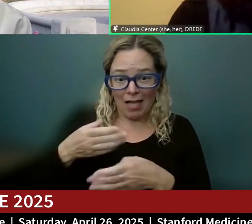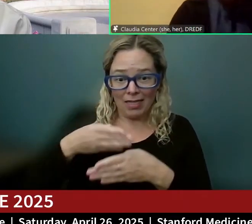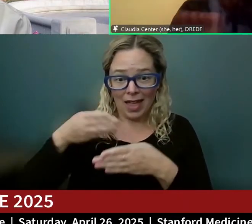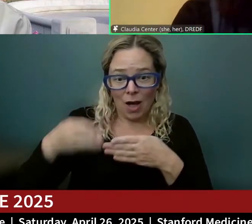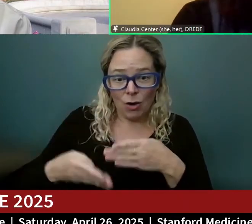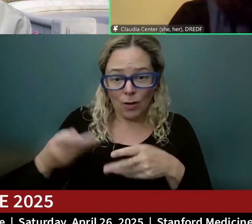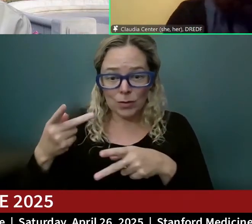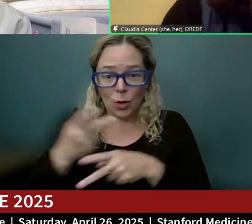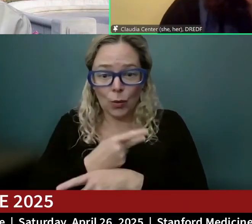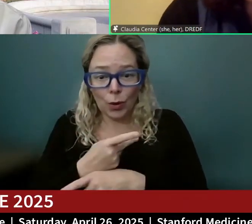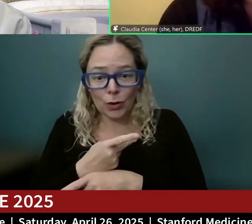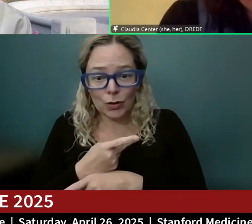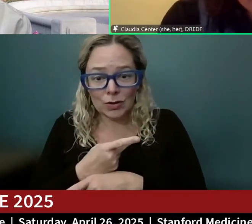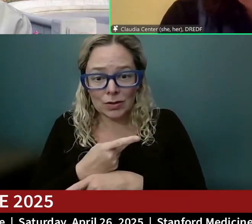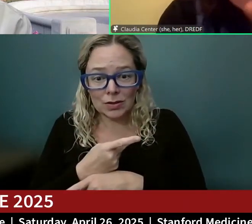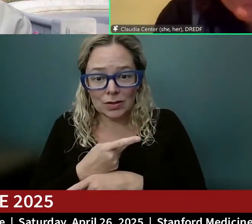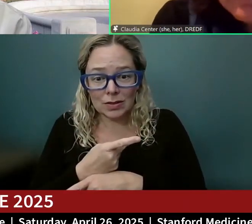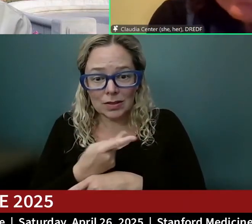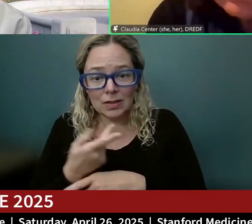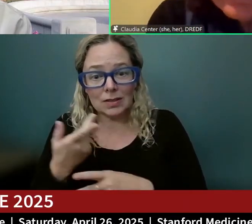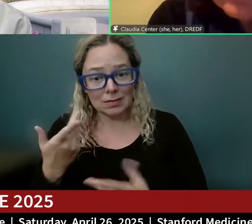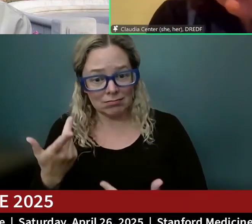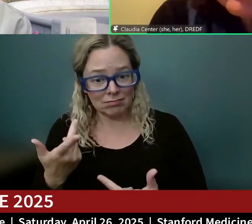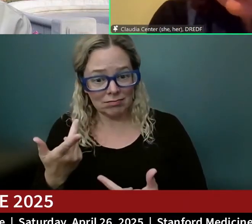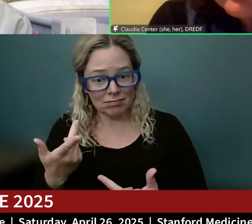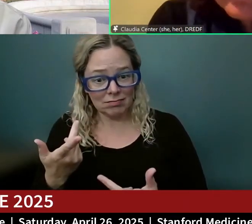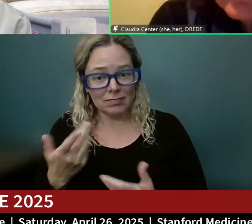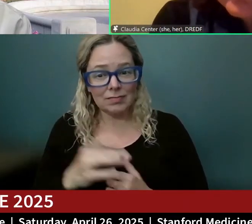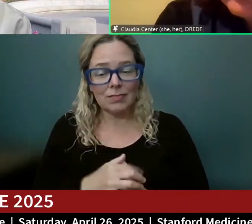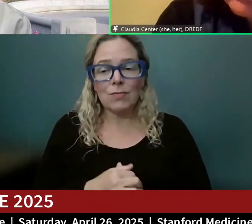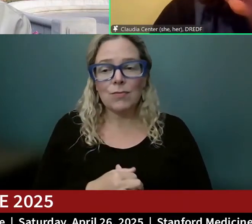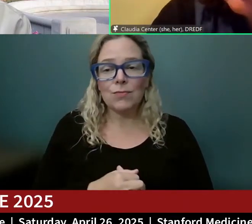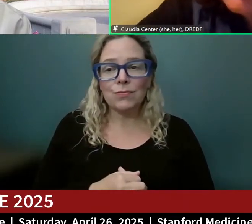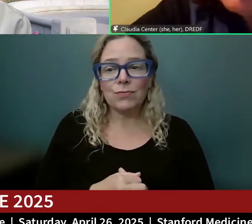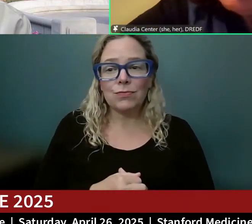reasons unrelated to the disability. Mhm.